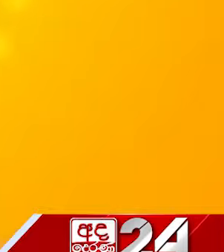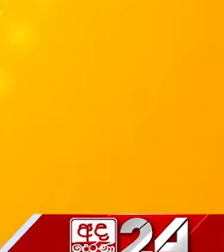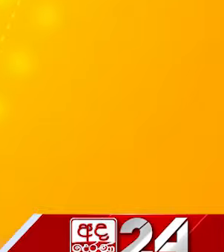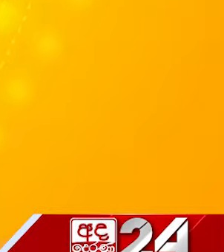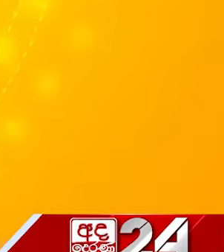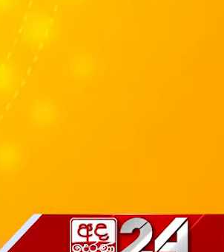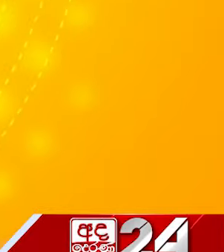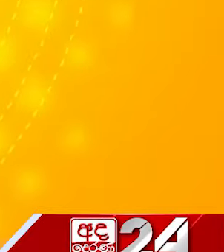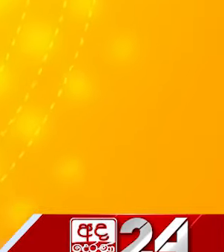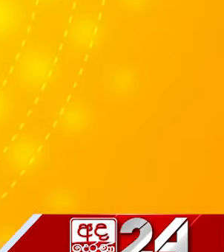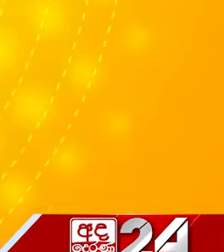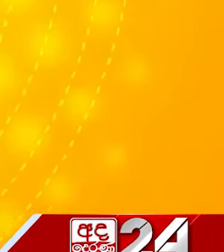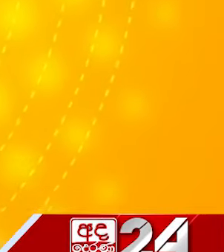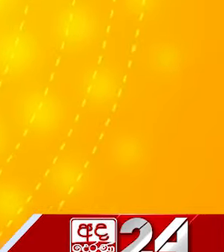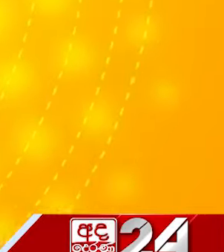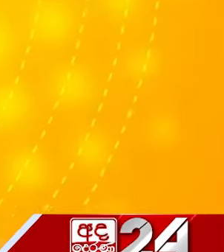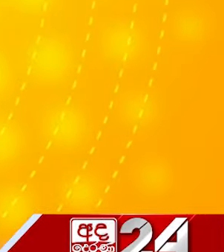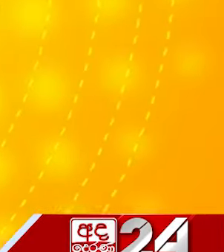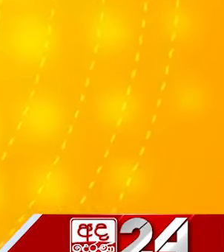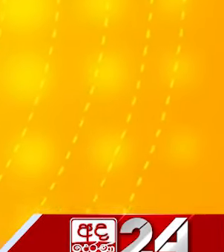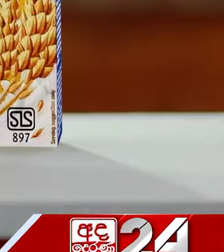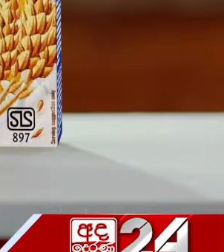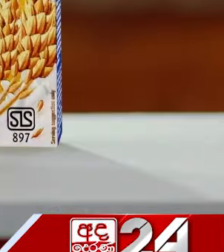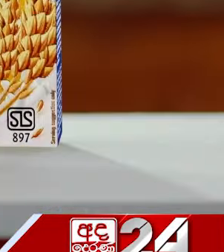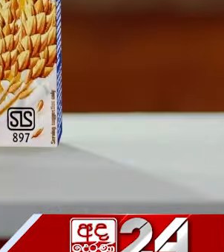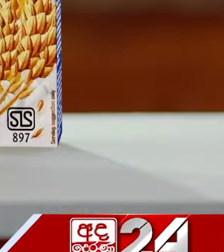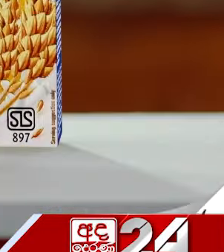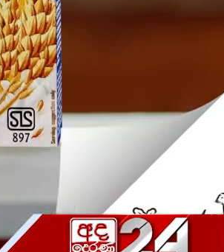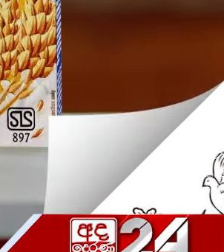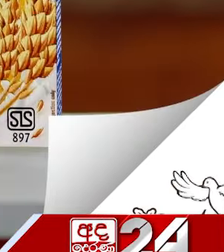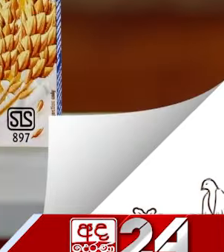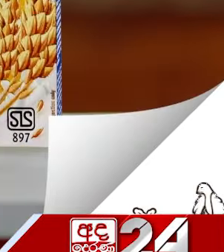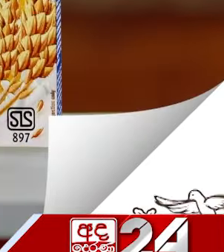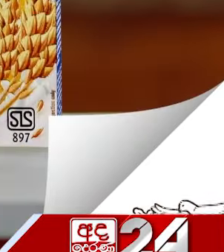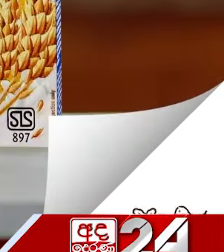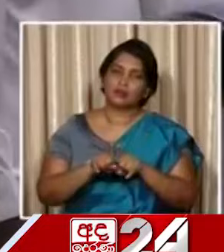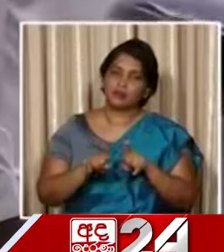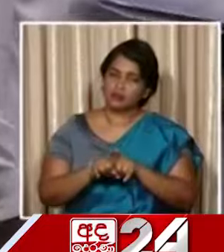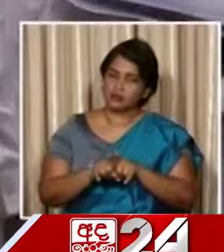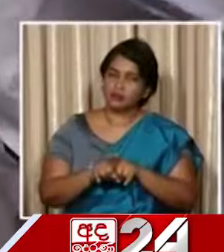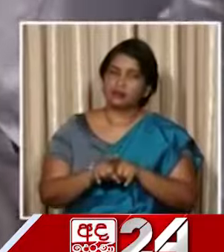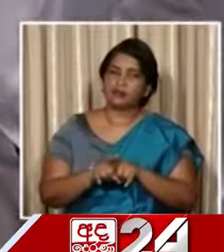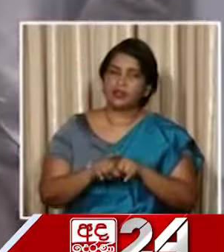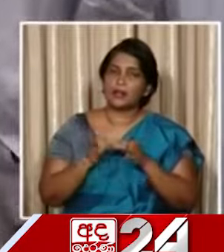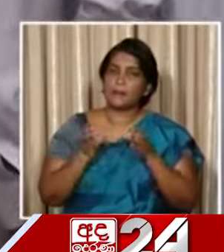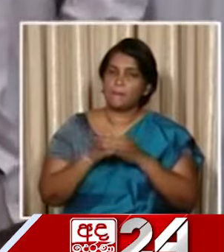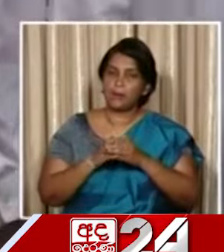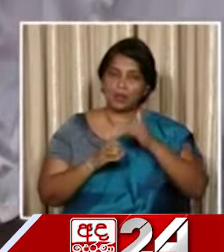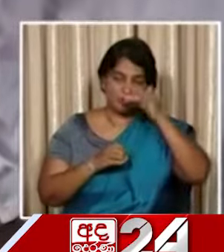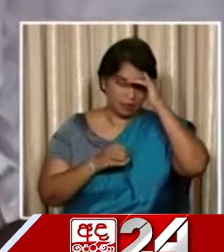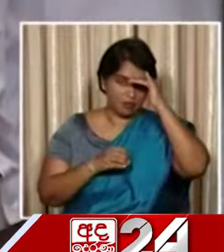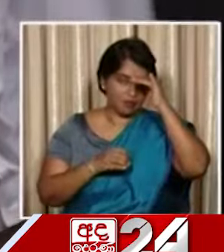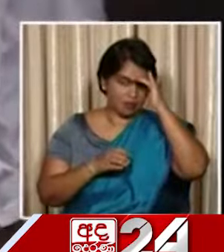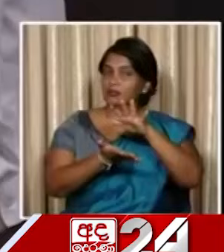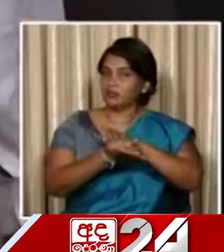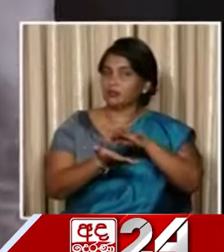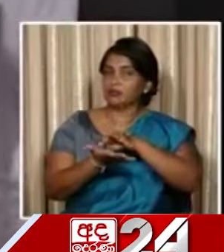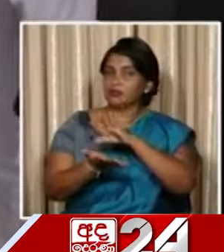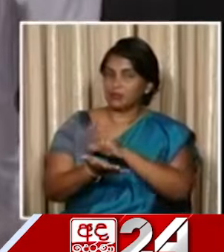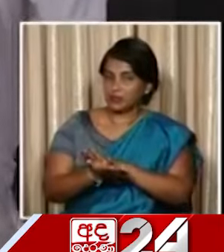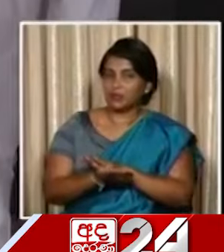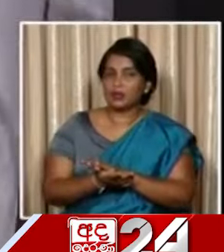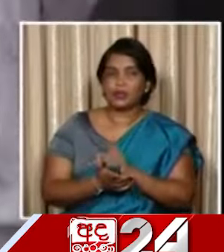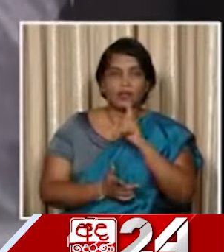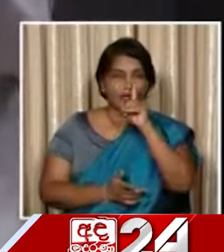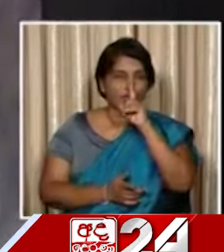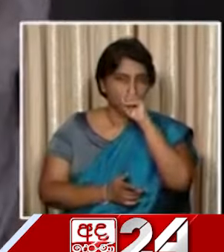Test mode double was back. Kana Panak Adui Gram Panak Wedi, then Gram Harsi Panak Mukupia Hatsi Asuai. Pakshanaikavarun to Venkarapu,